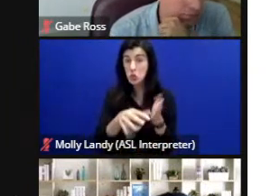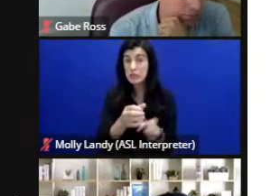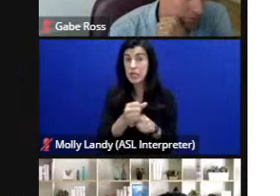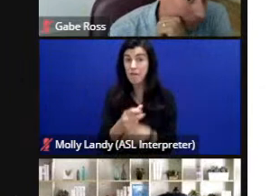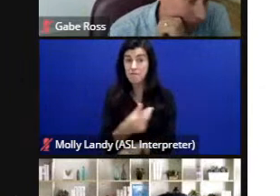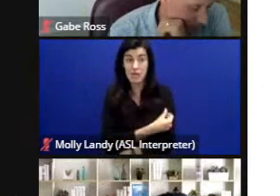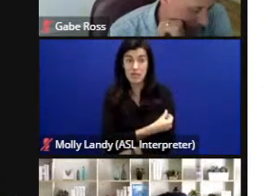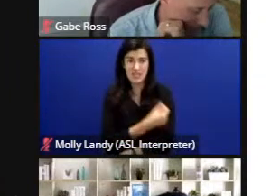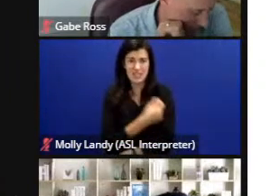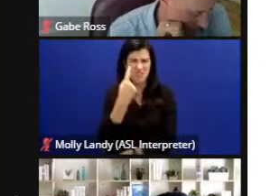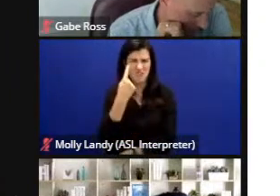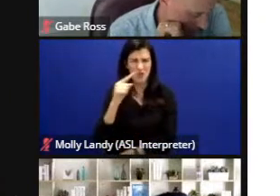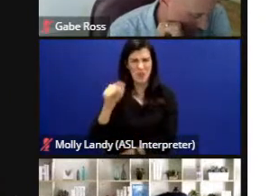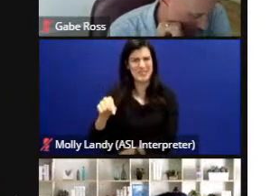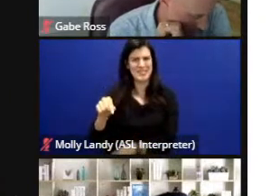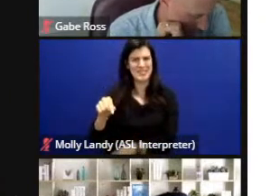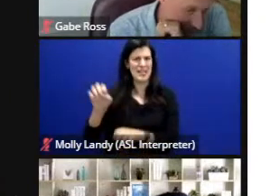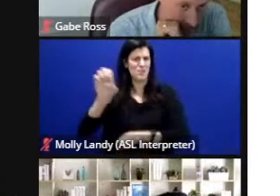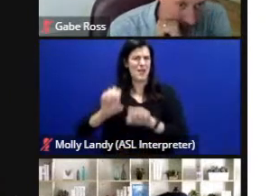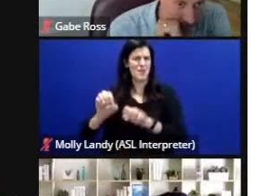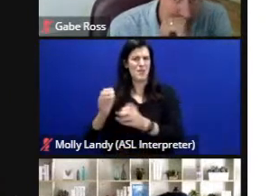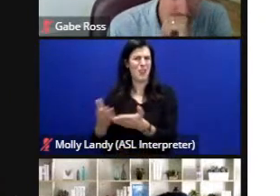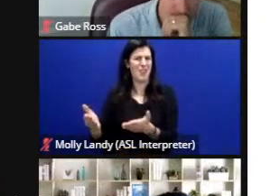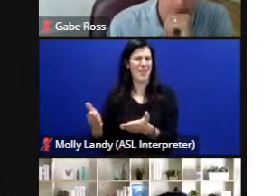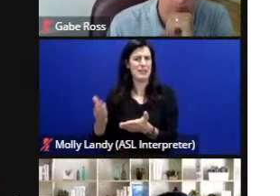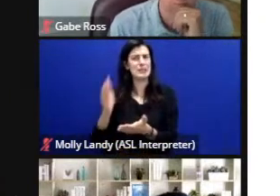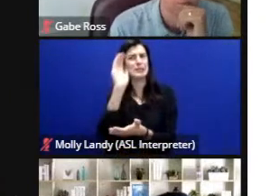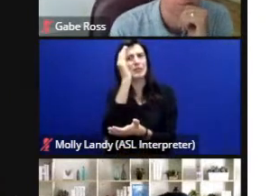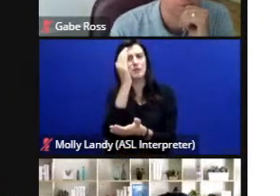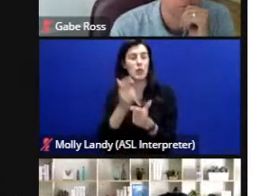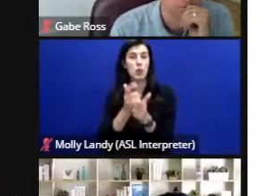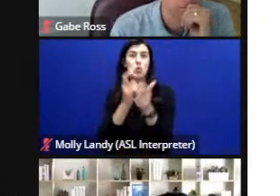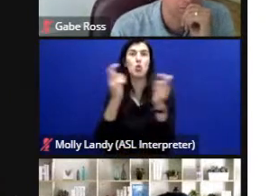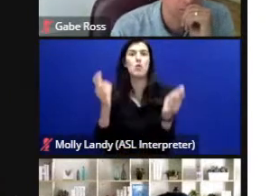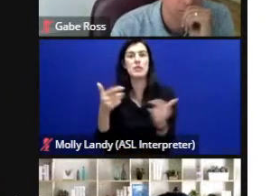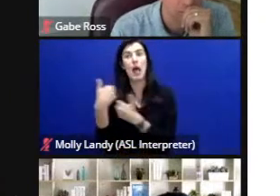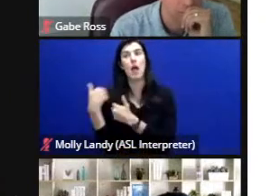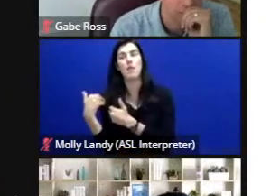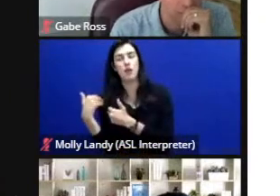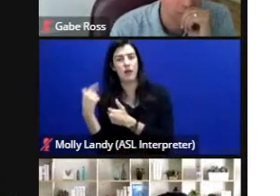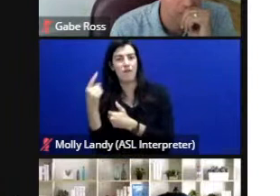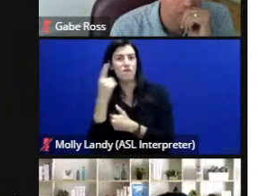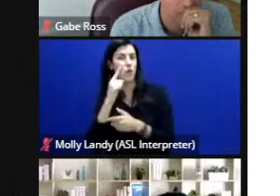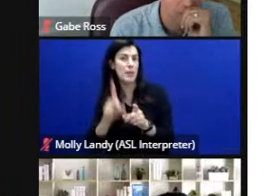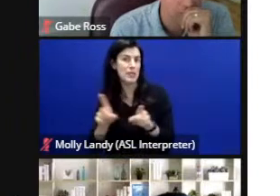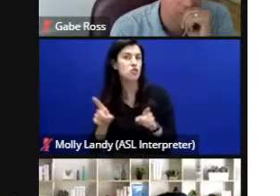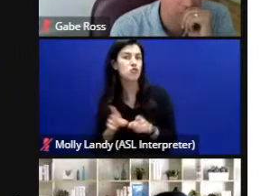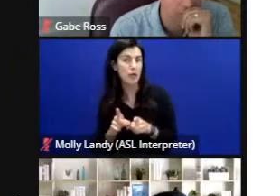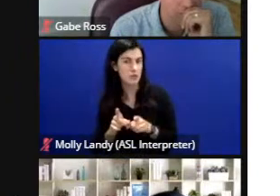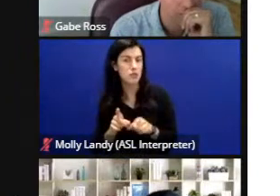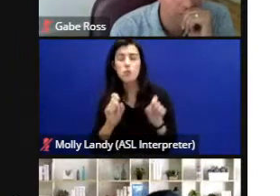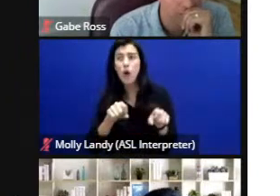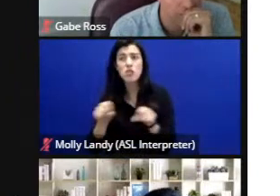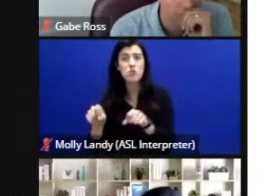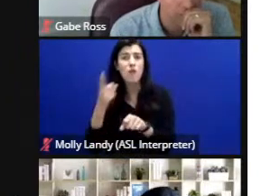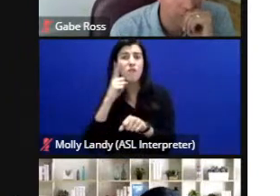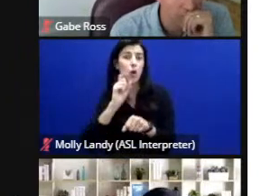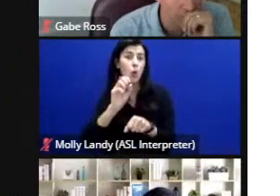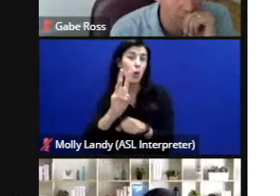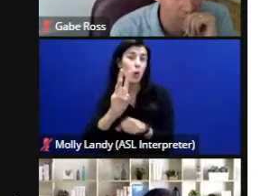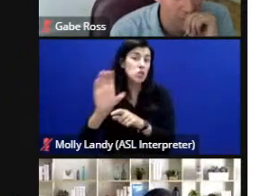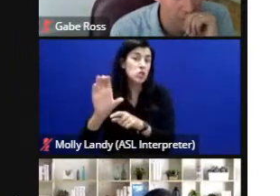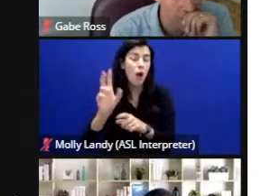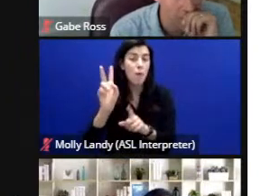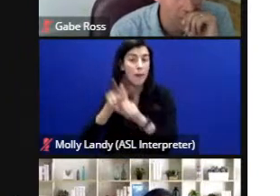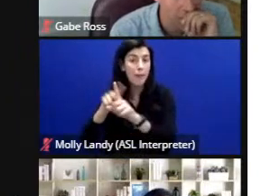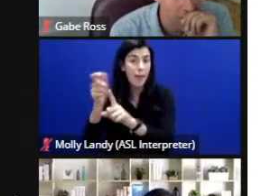to me to open up the district to enormous liability and possible workers' comp claims and a lot of adverse